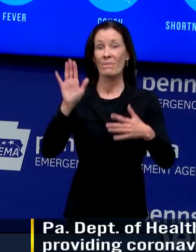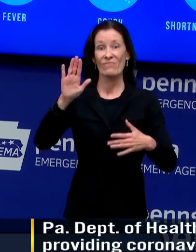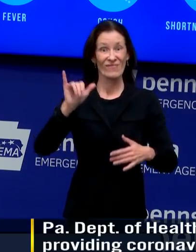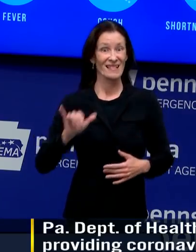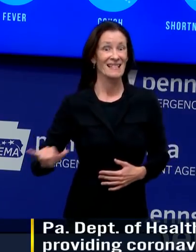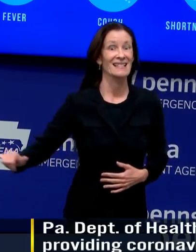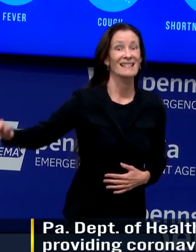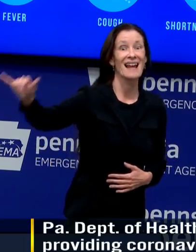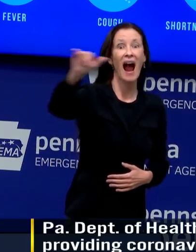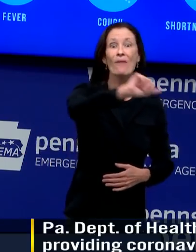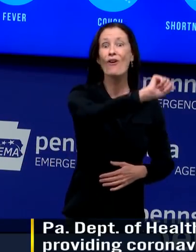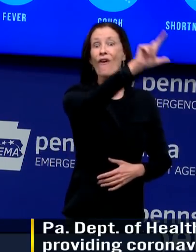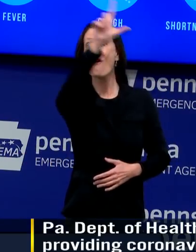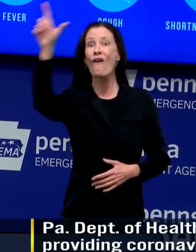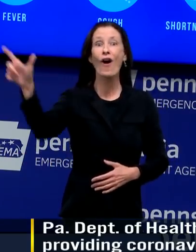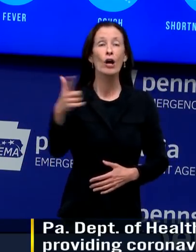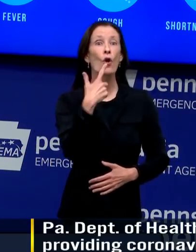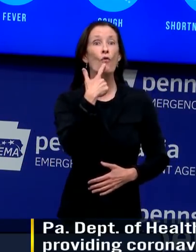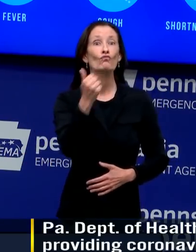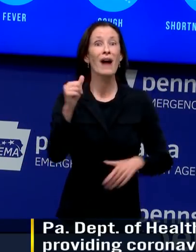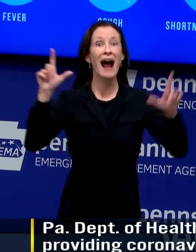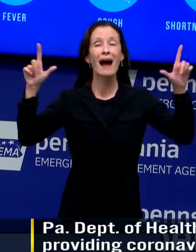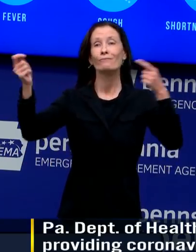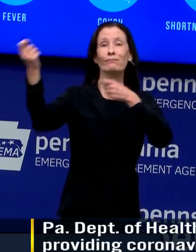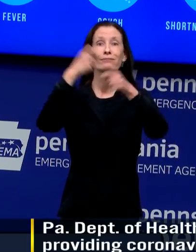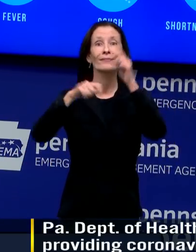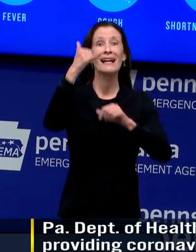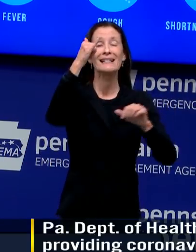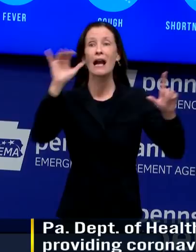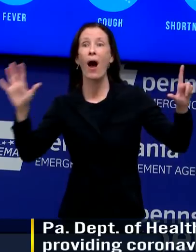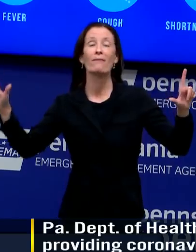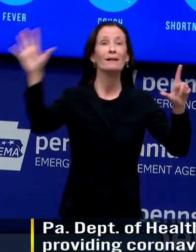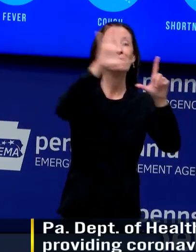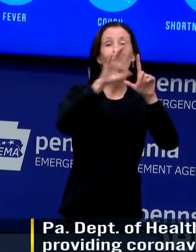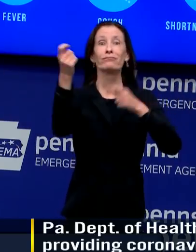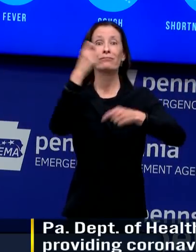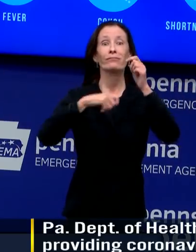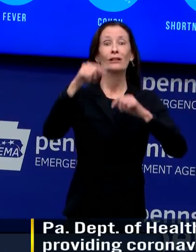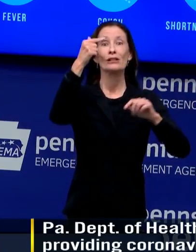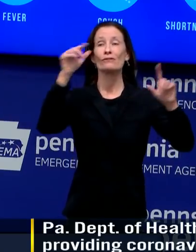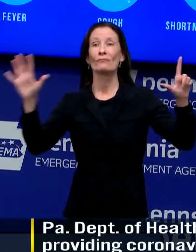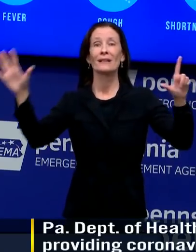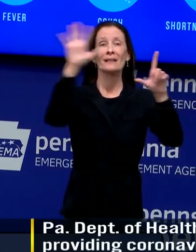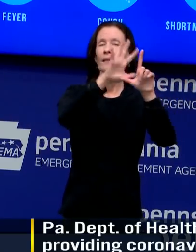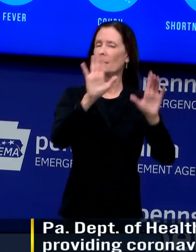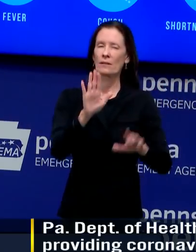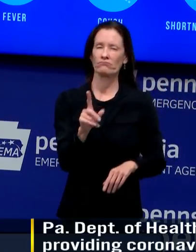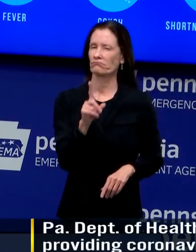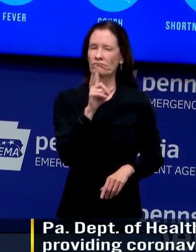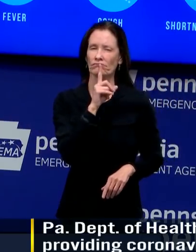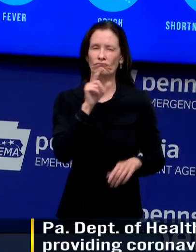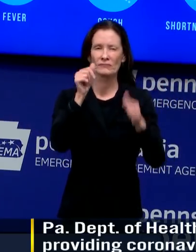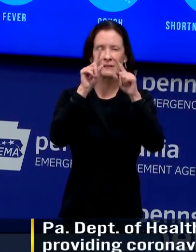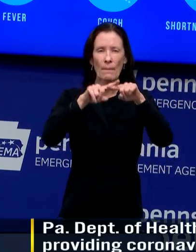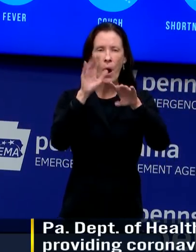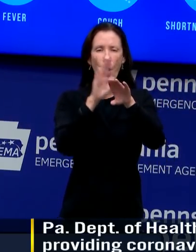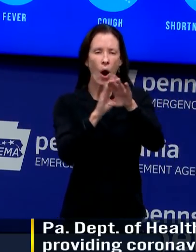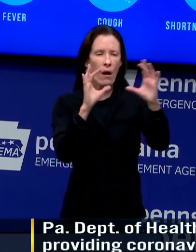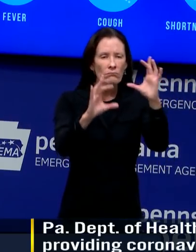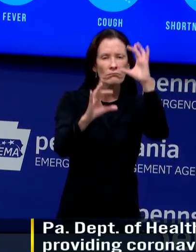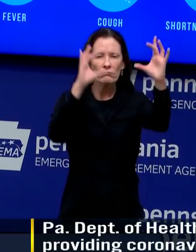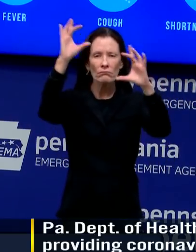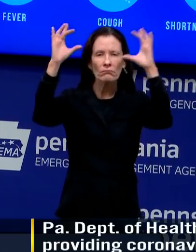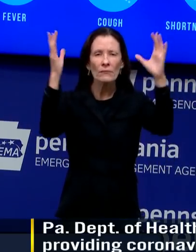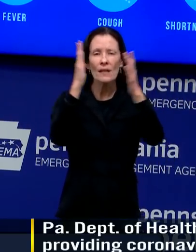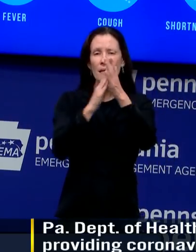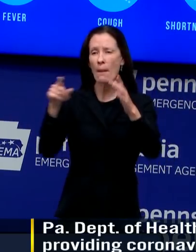business sectors, we have already begun the process of reopening. As many of you know, the wine and spirit stores have curbside pickup.